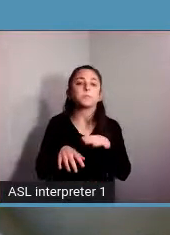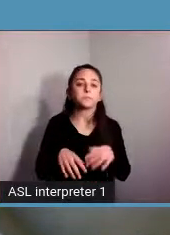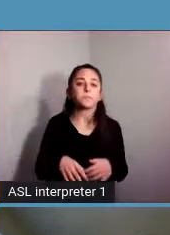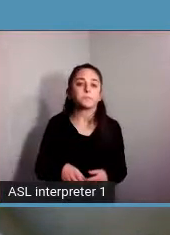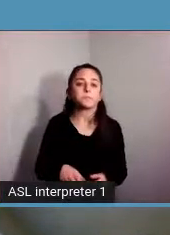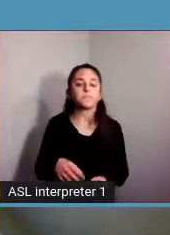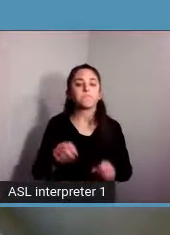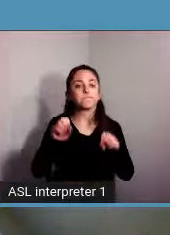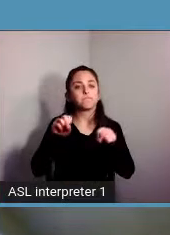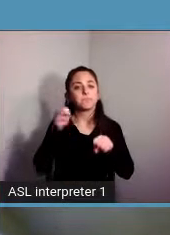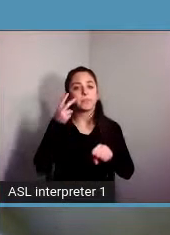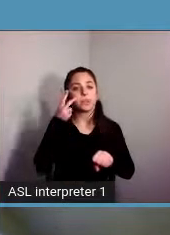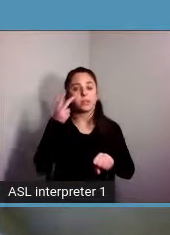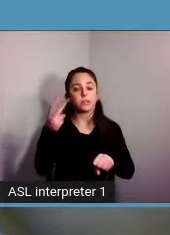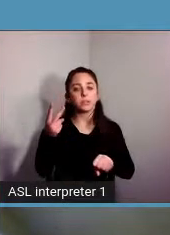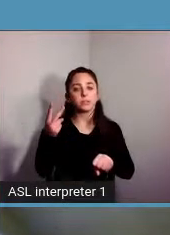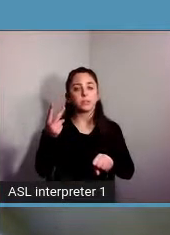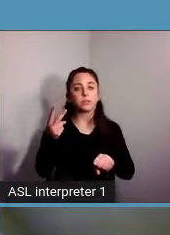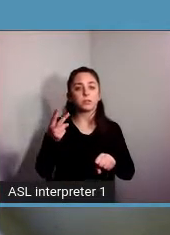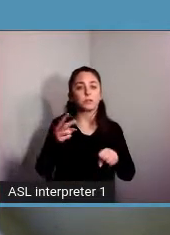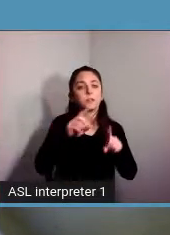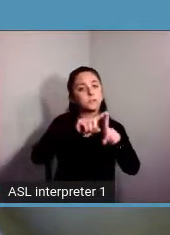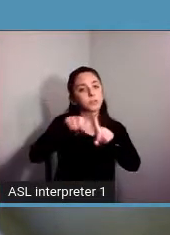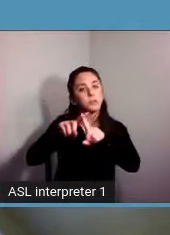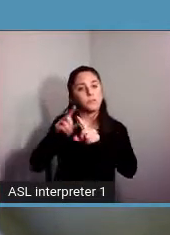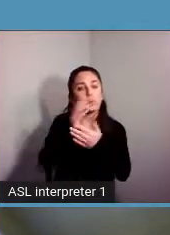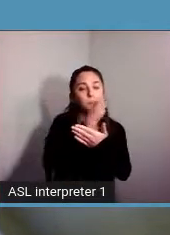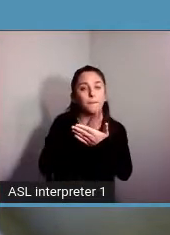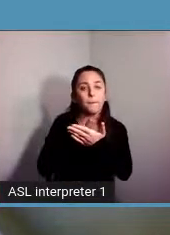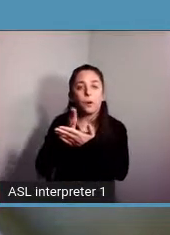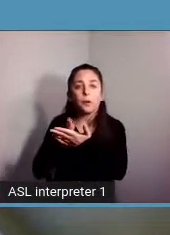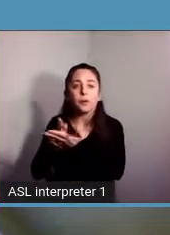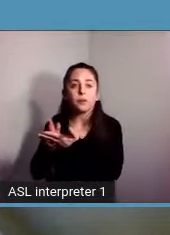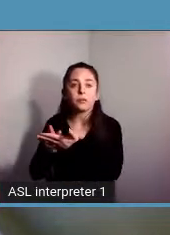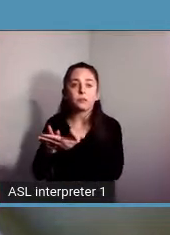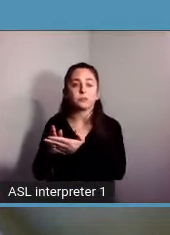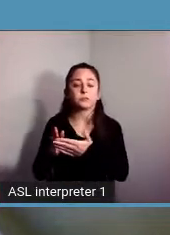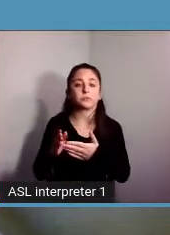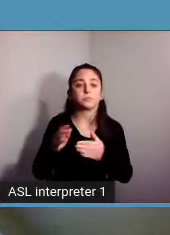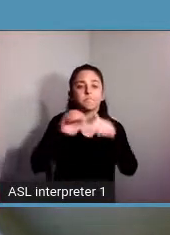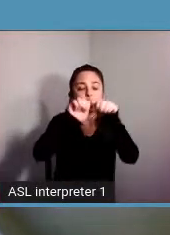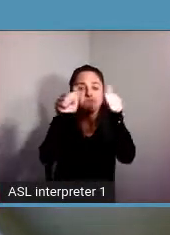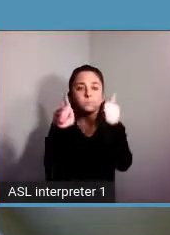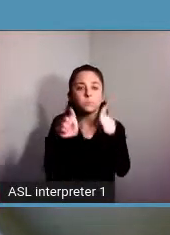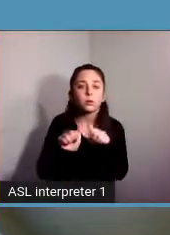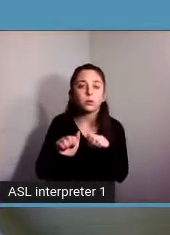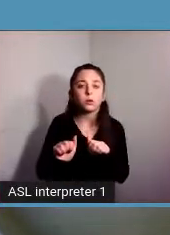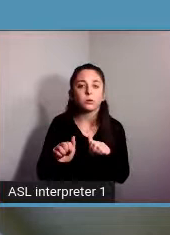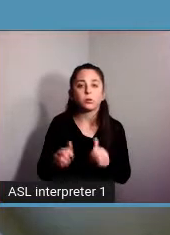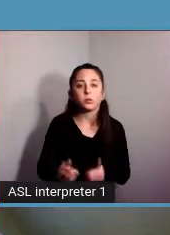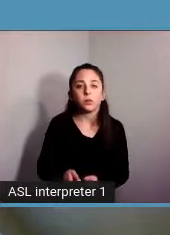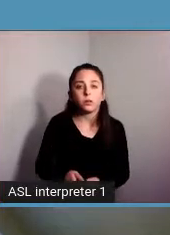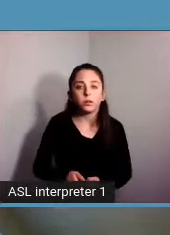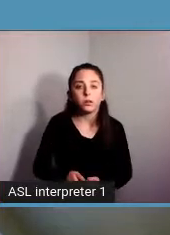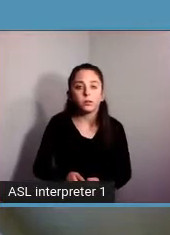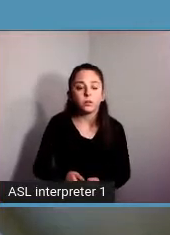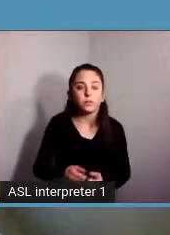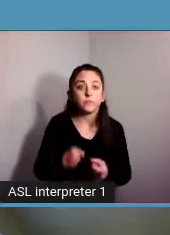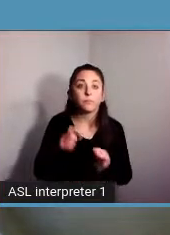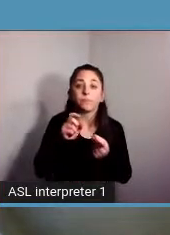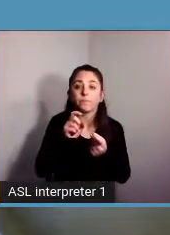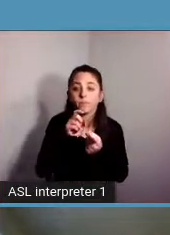see, these are cross sections of the different sculptures. And because they're so precisely